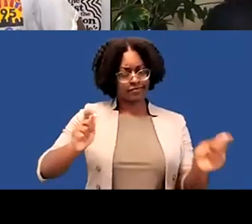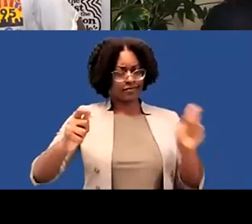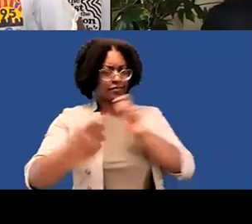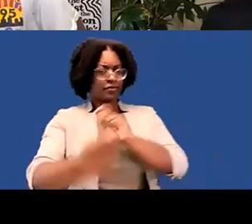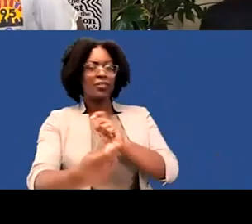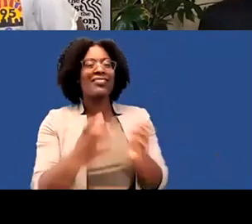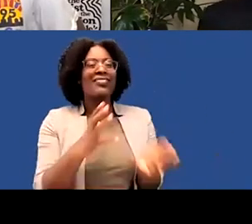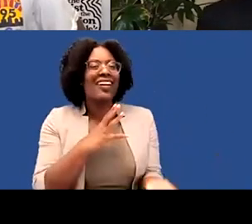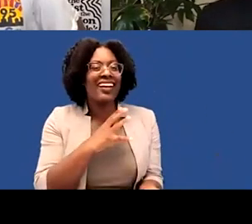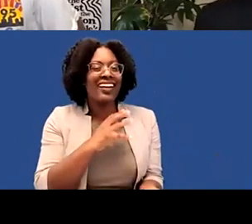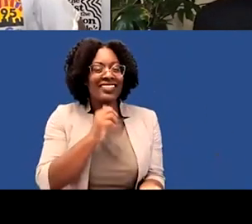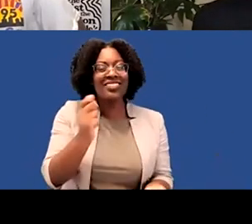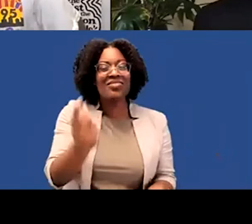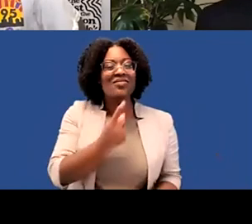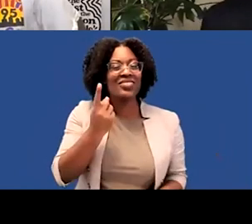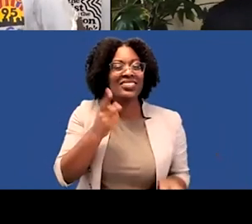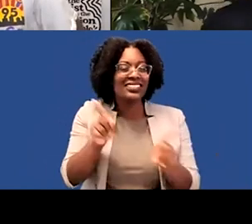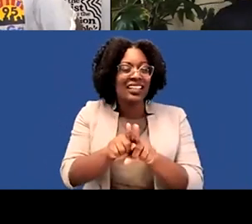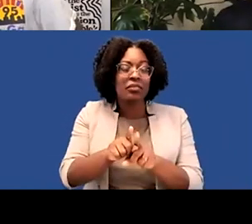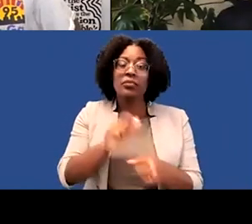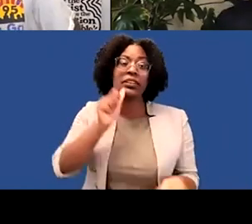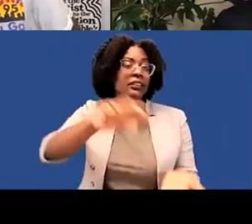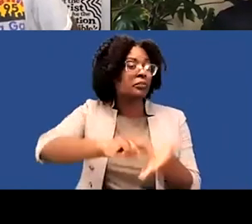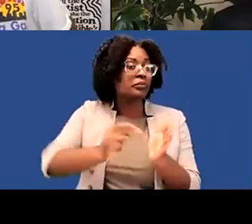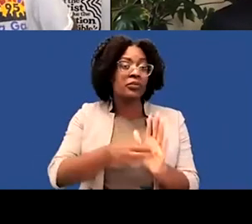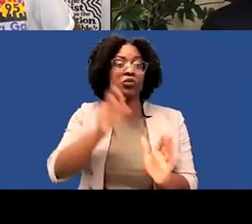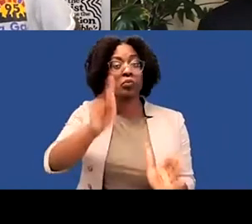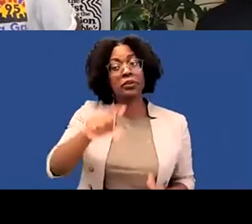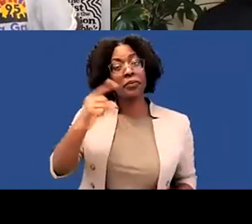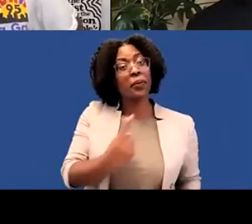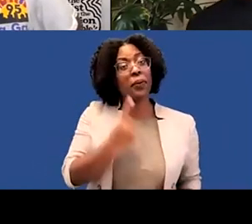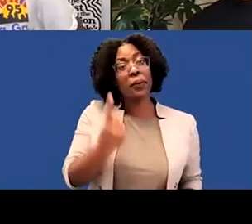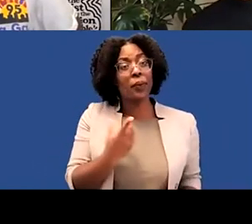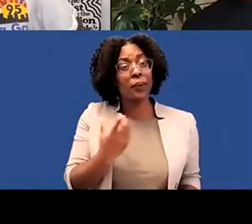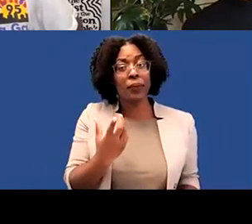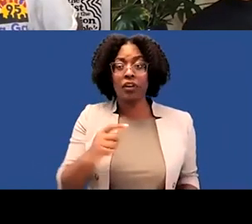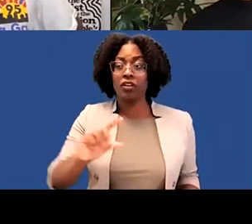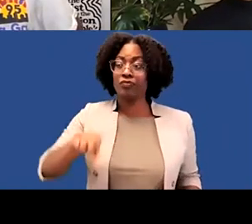necessarily mean that you have to be alone. So, yeah.